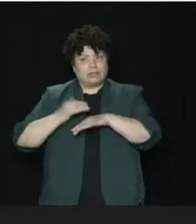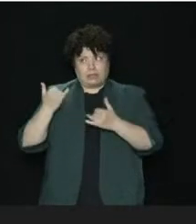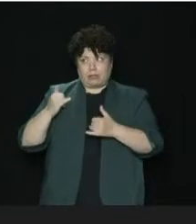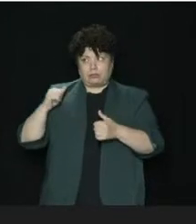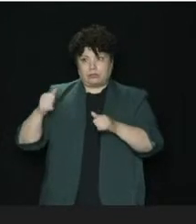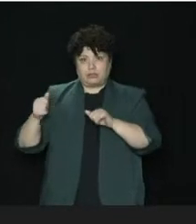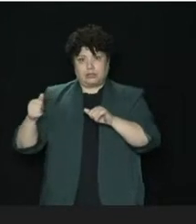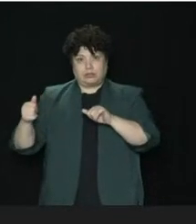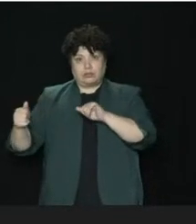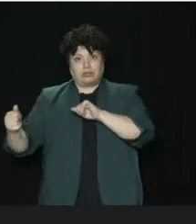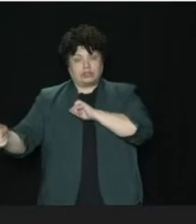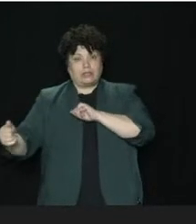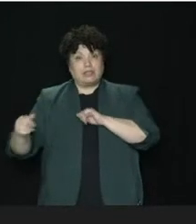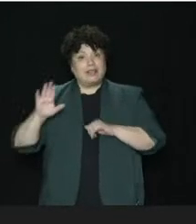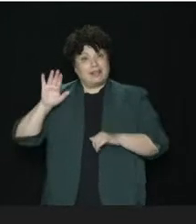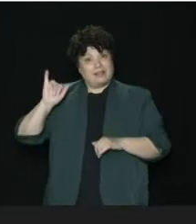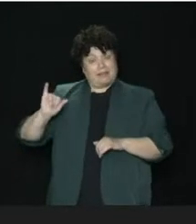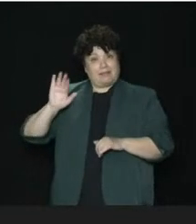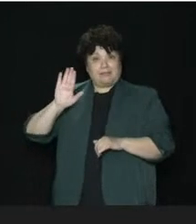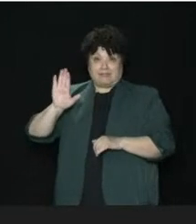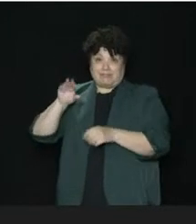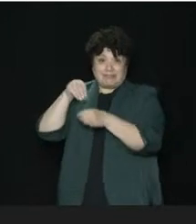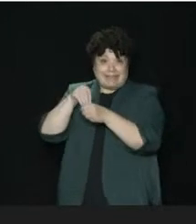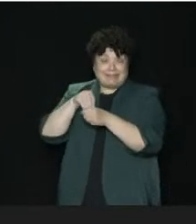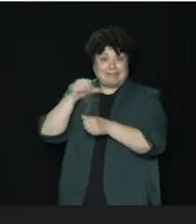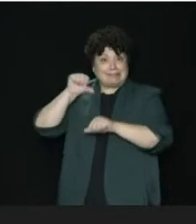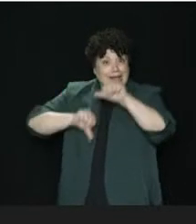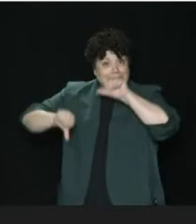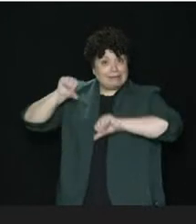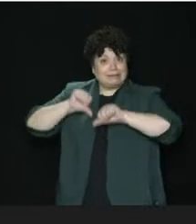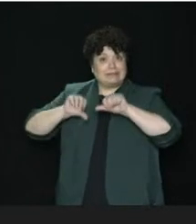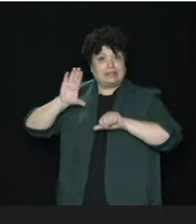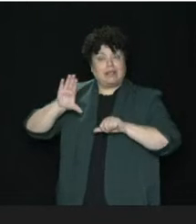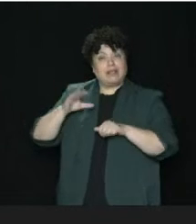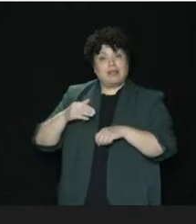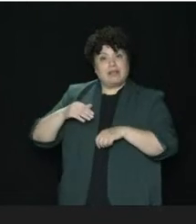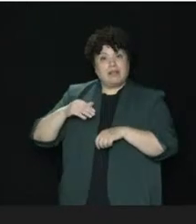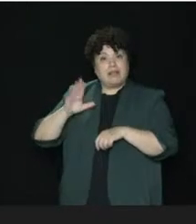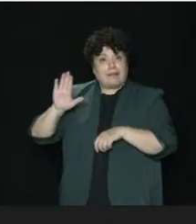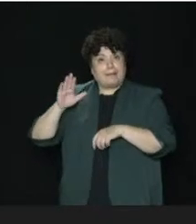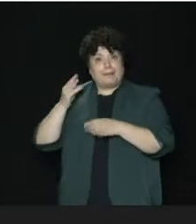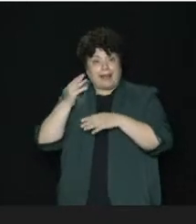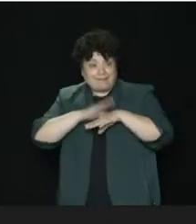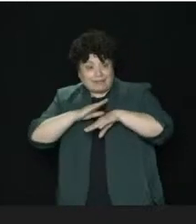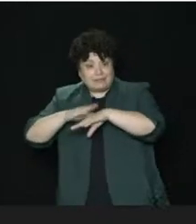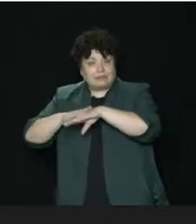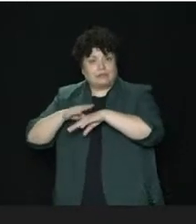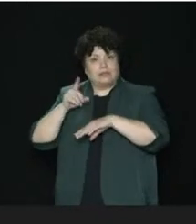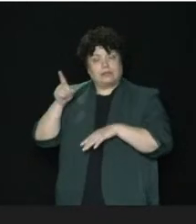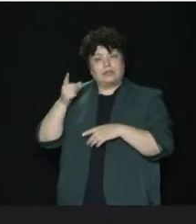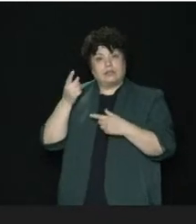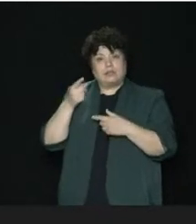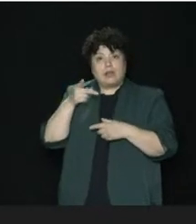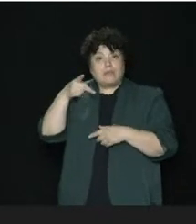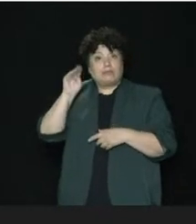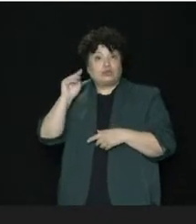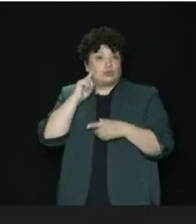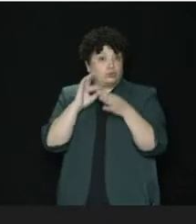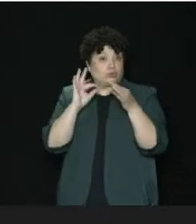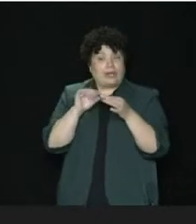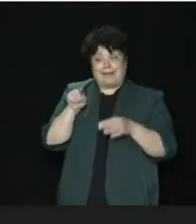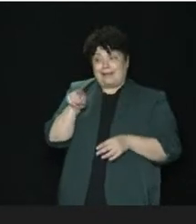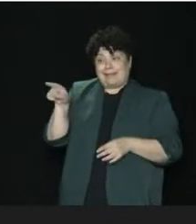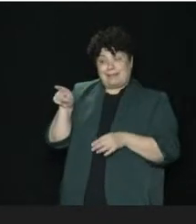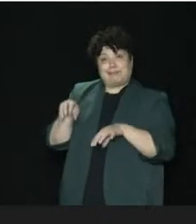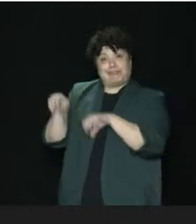the nature of science and advice. And I think that Health Canada, as the Prime Minister said, is doing their job. They just put out,